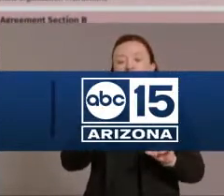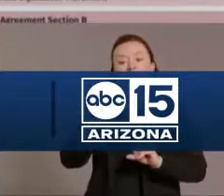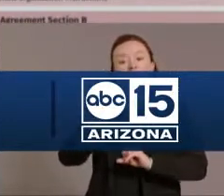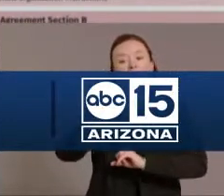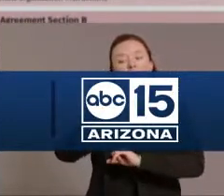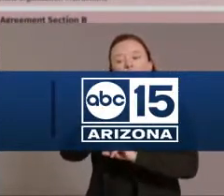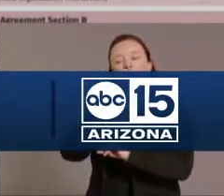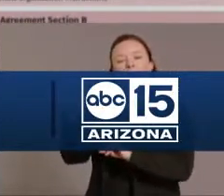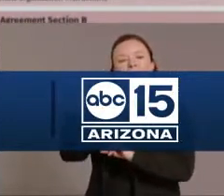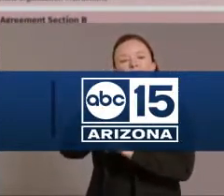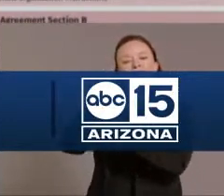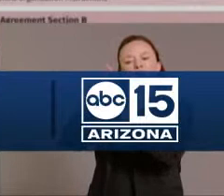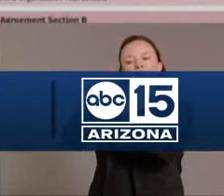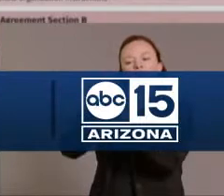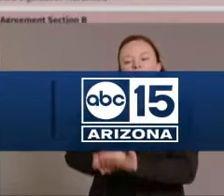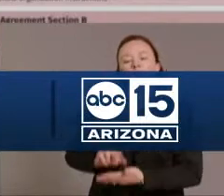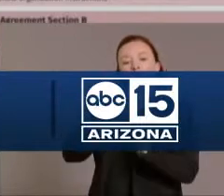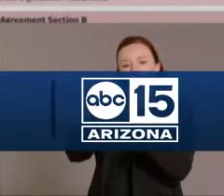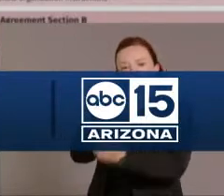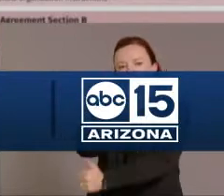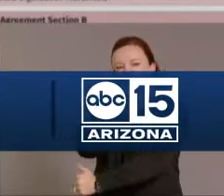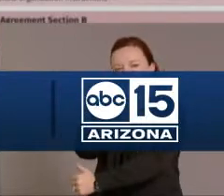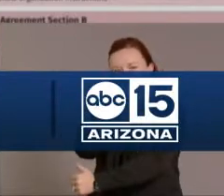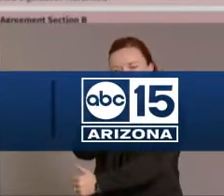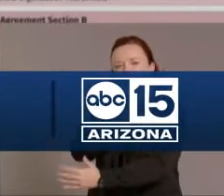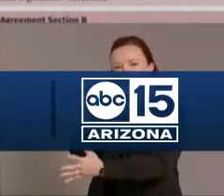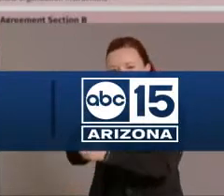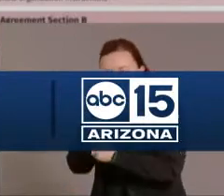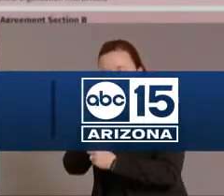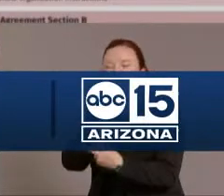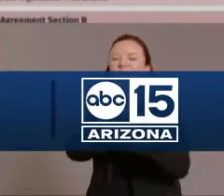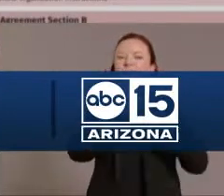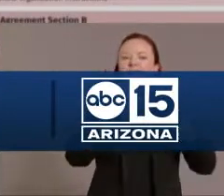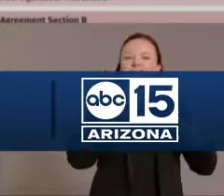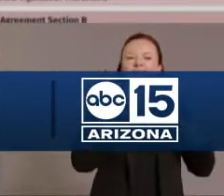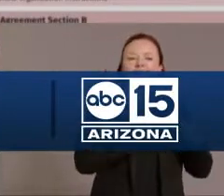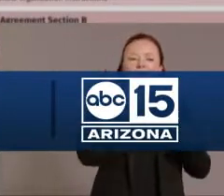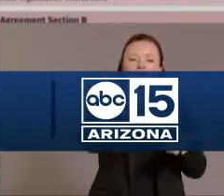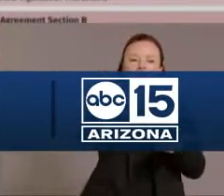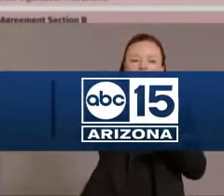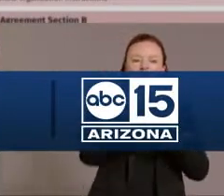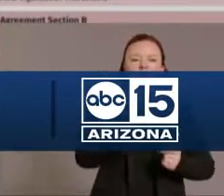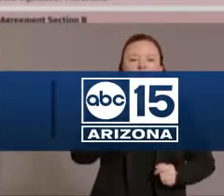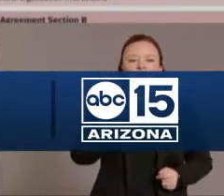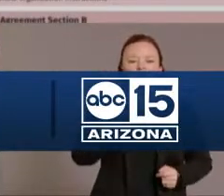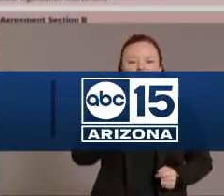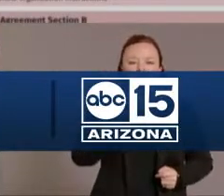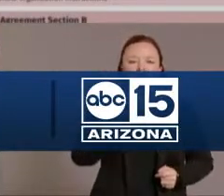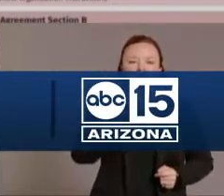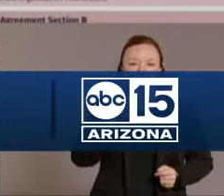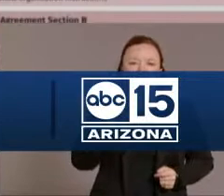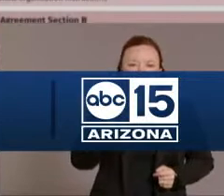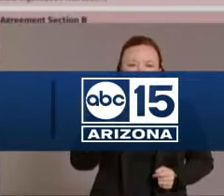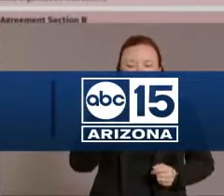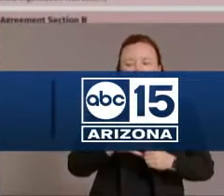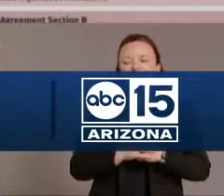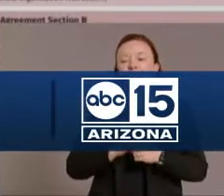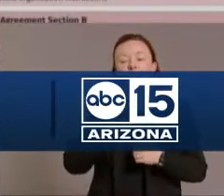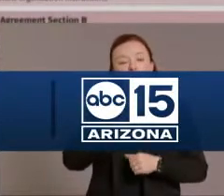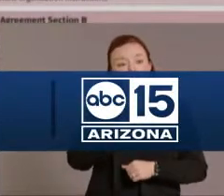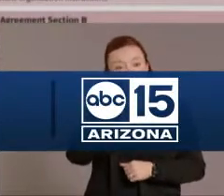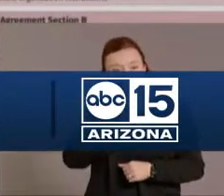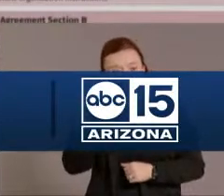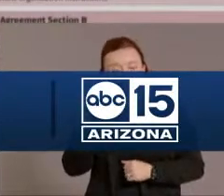and inventory. And so you can find more information available at our websites on how to become